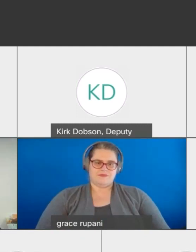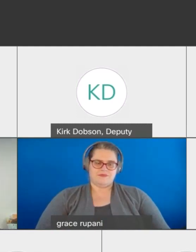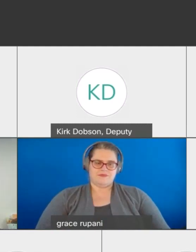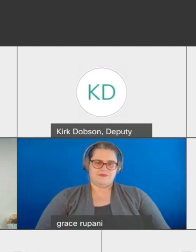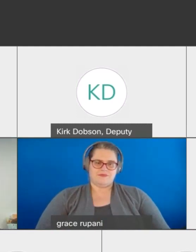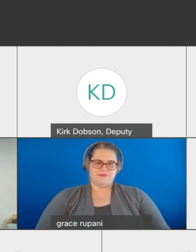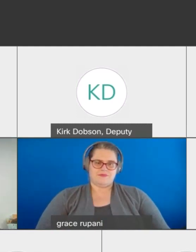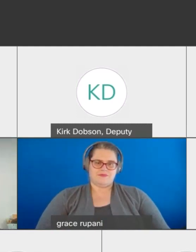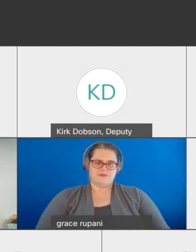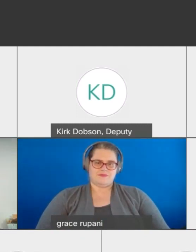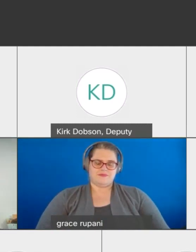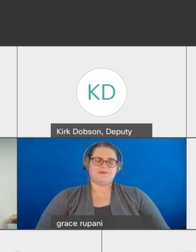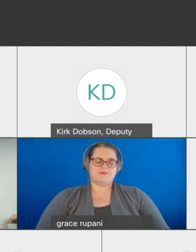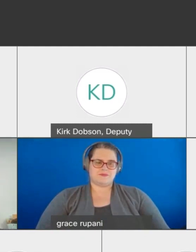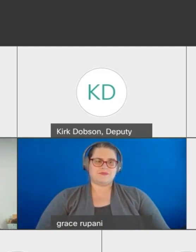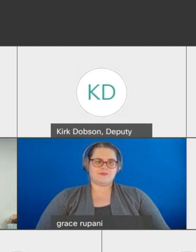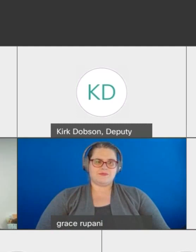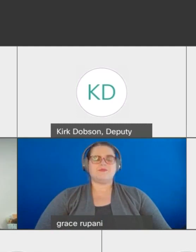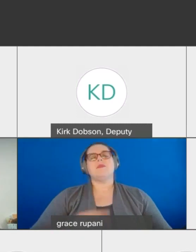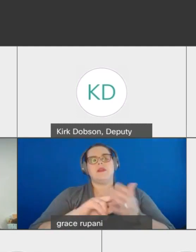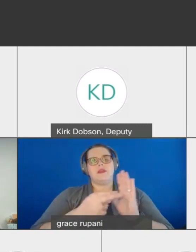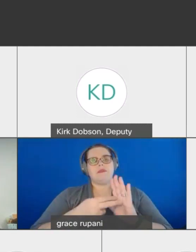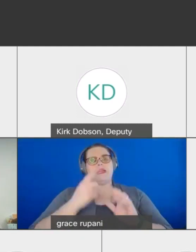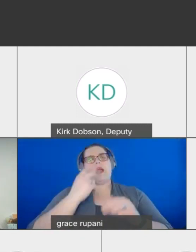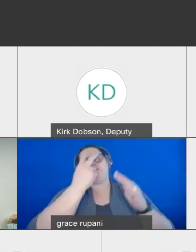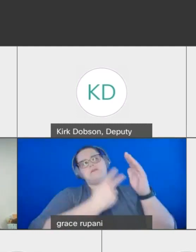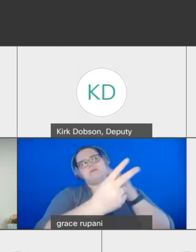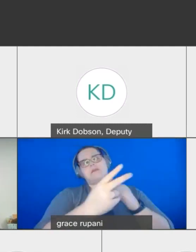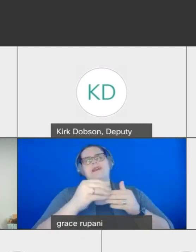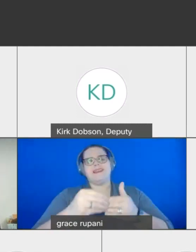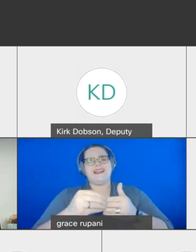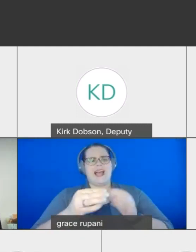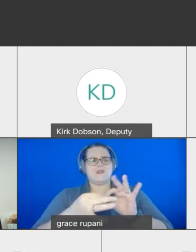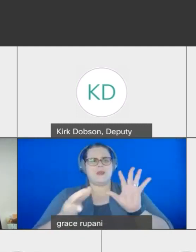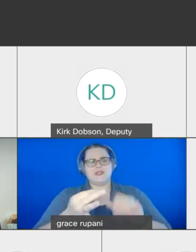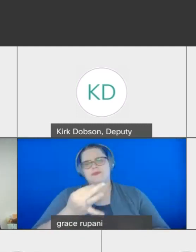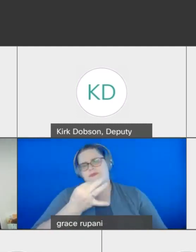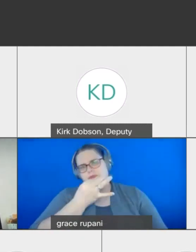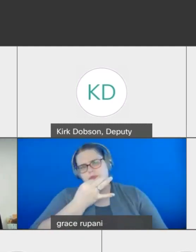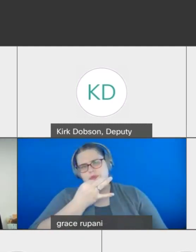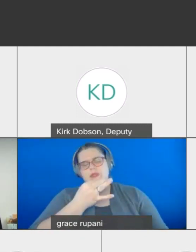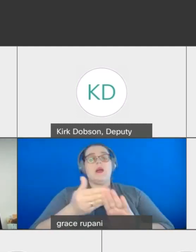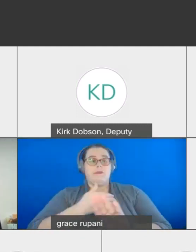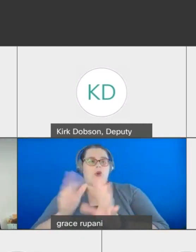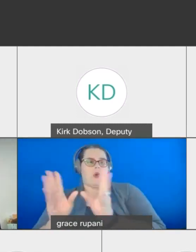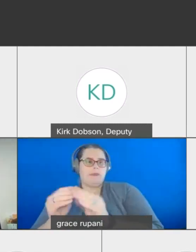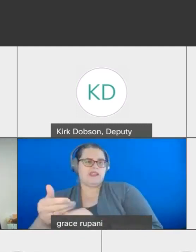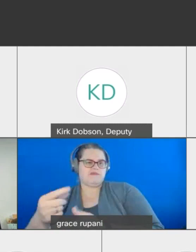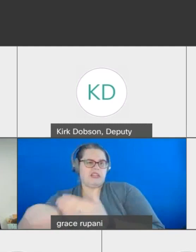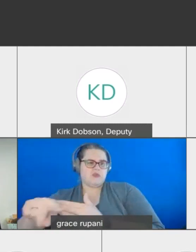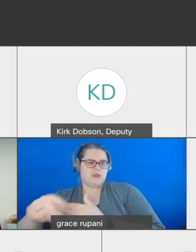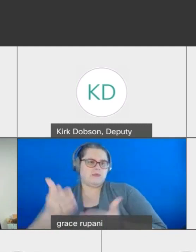And so I expect, as I said, I expect that guidance will come out very shortly before we meet next week, and then we'll be able